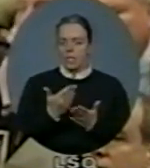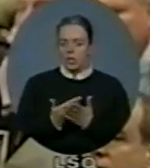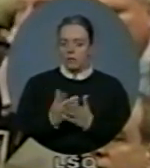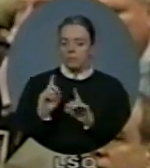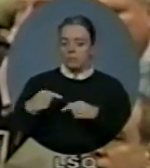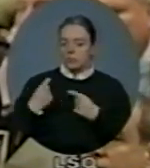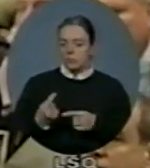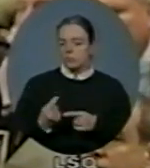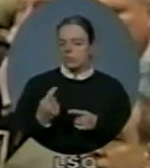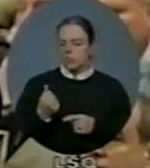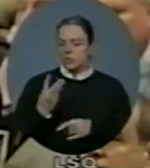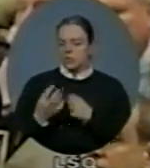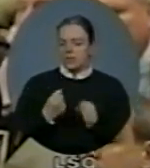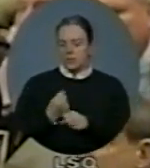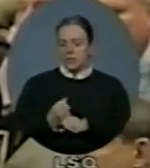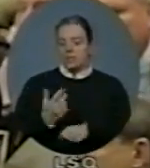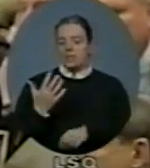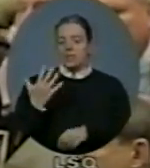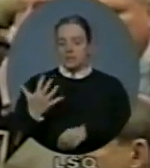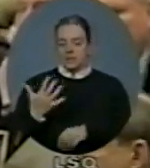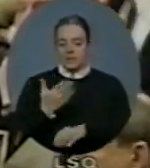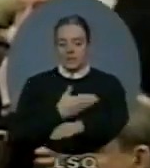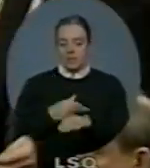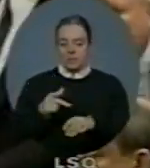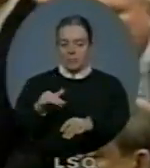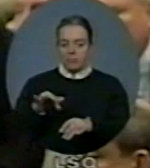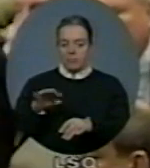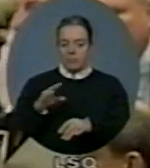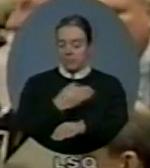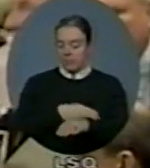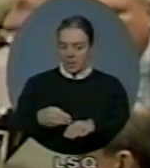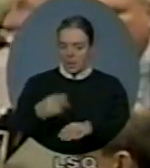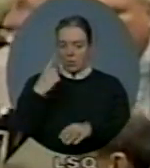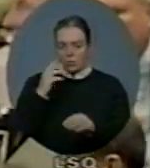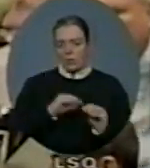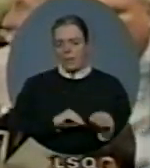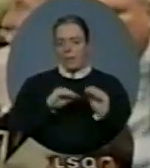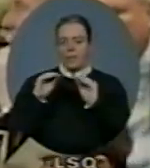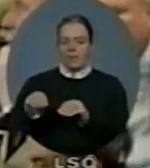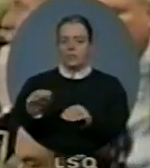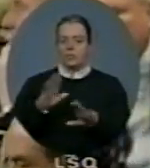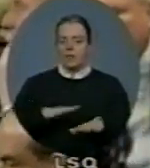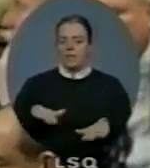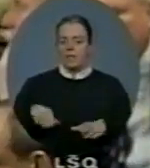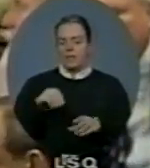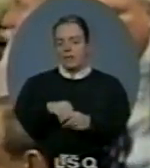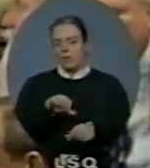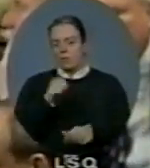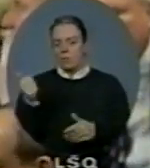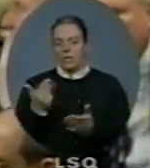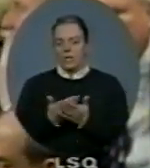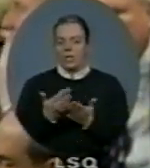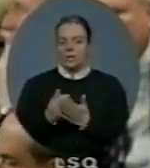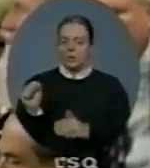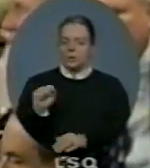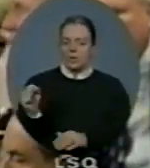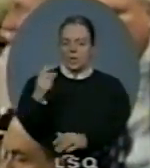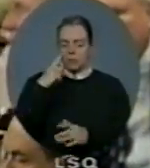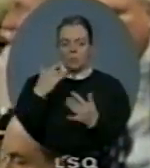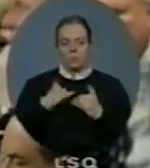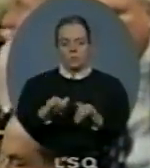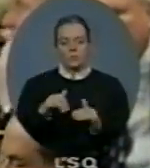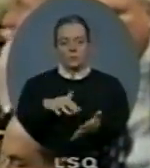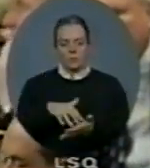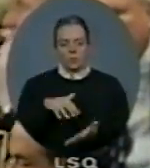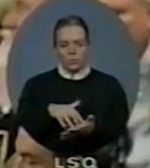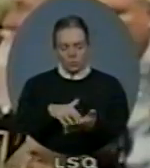additions to the local high school so that kids could attend there for part of their schooling as well. Mr. Speaker, we continue to work with the Chief and Council, who are eager to work